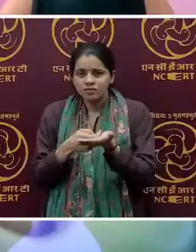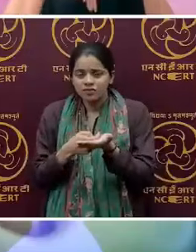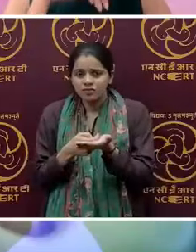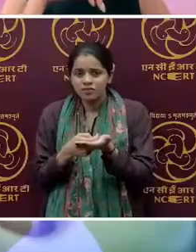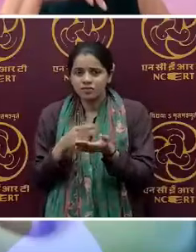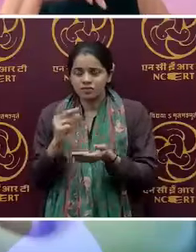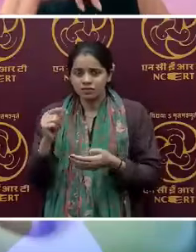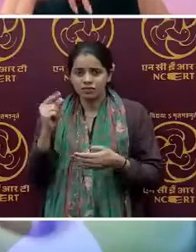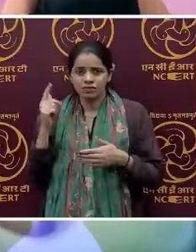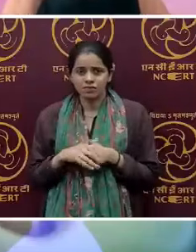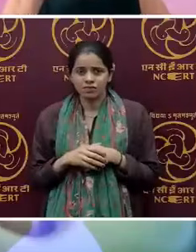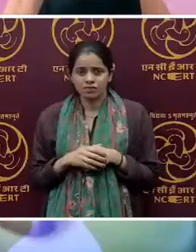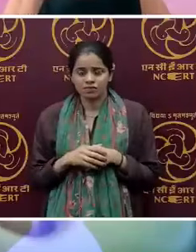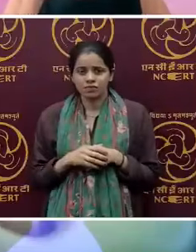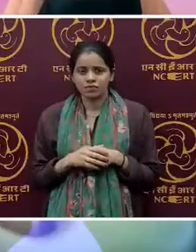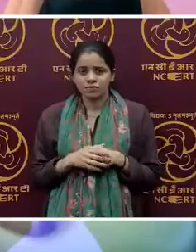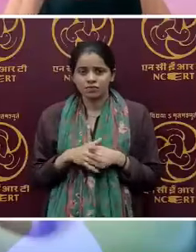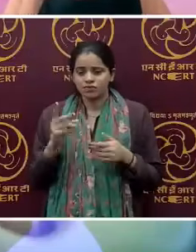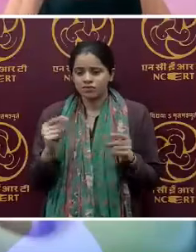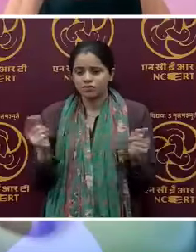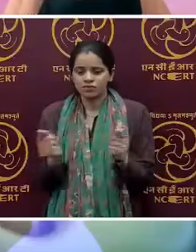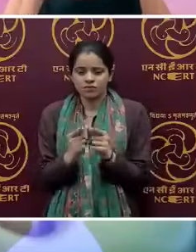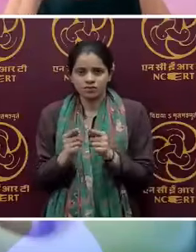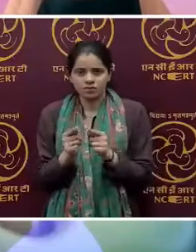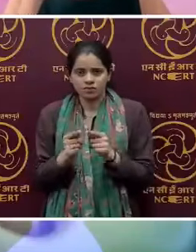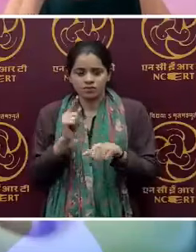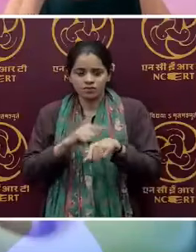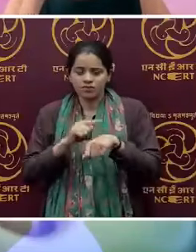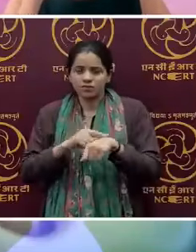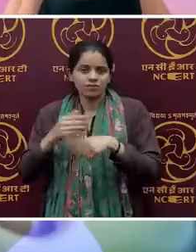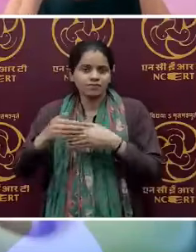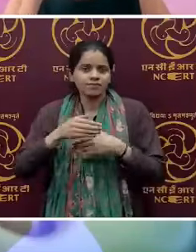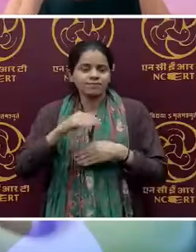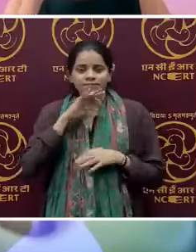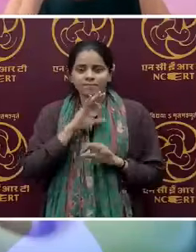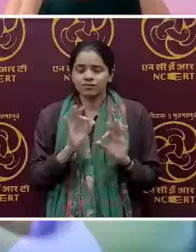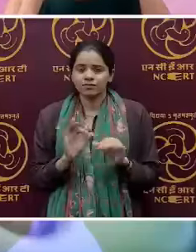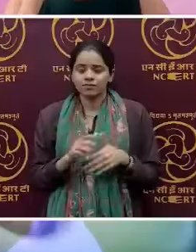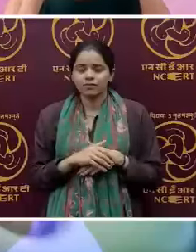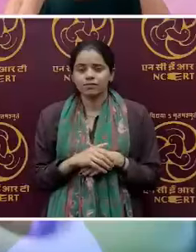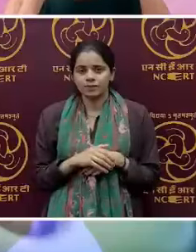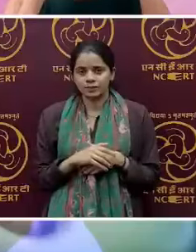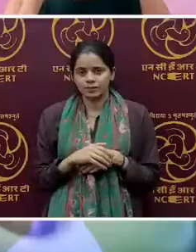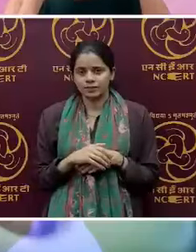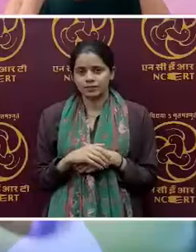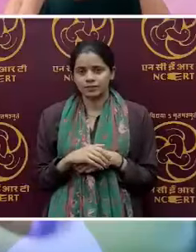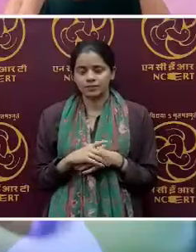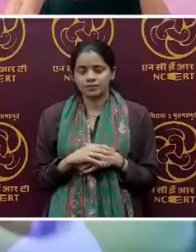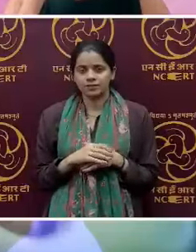up. Yeah, was- yeah. Kindly respond shortly because we do not have enough time left in the session, ma'am.